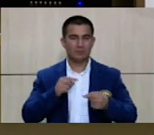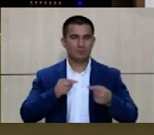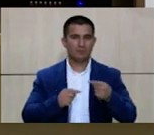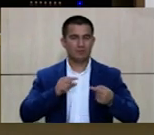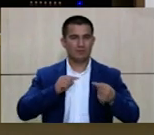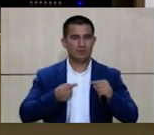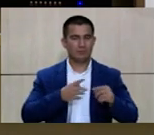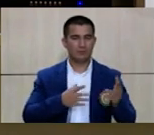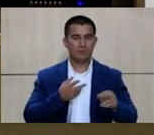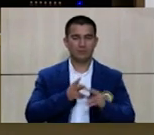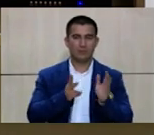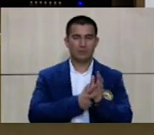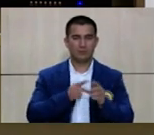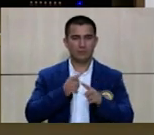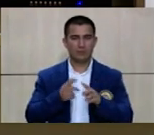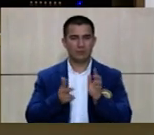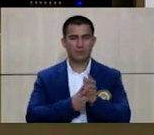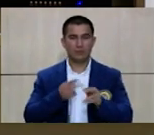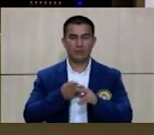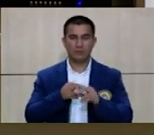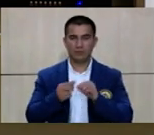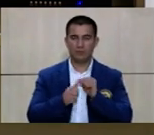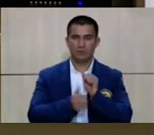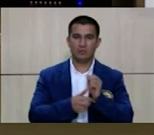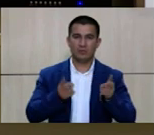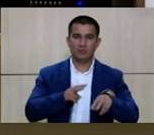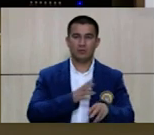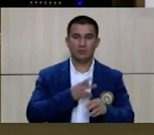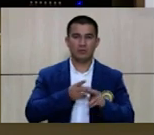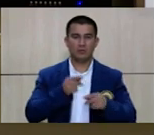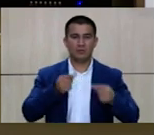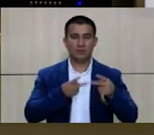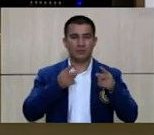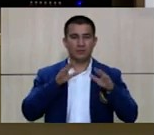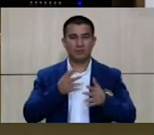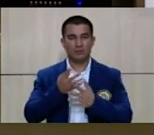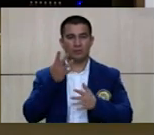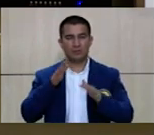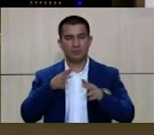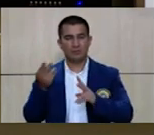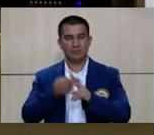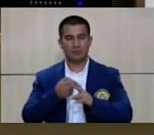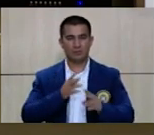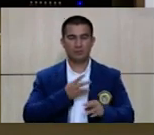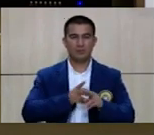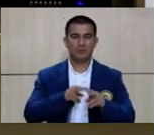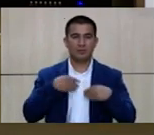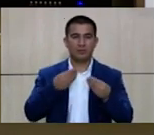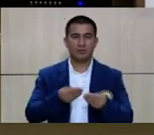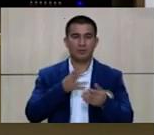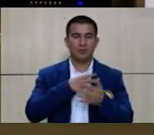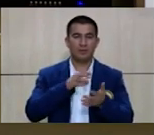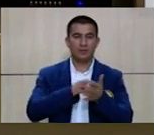Natijada 8 plus 8 16 qoldi. Tenglamani iki tomonini 4 ga qisqartirib, berilgan kvadrat